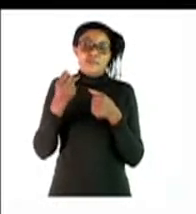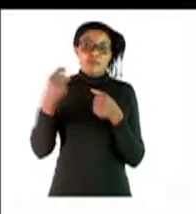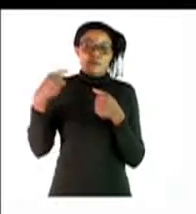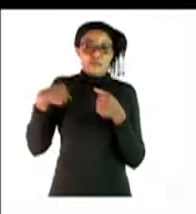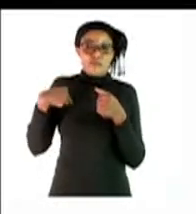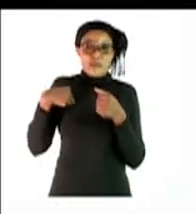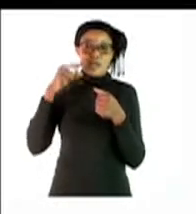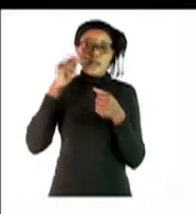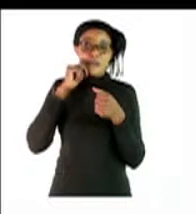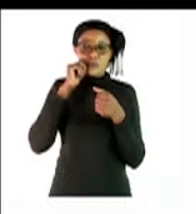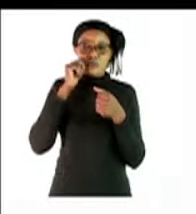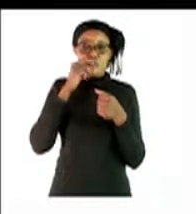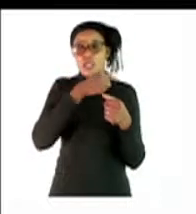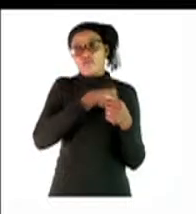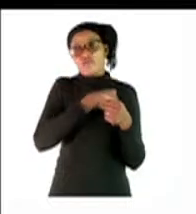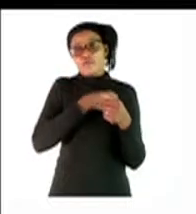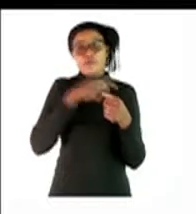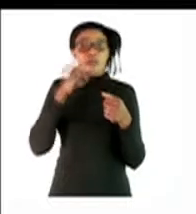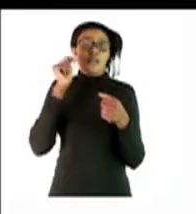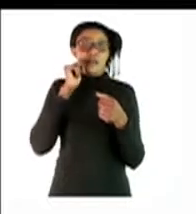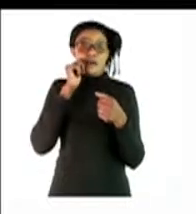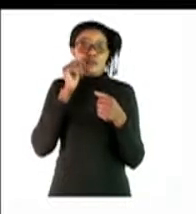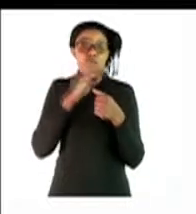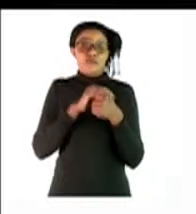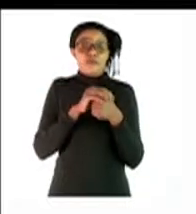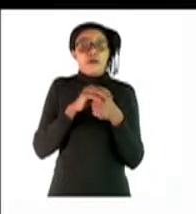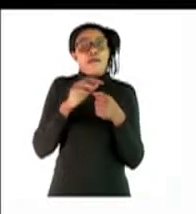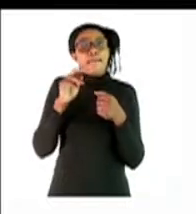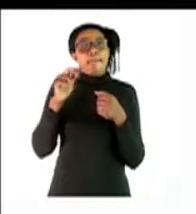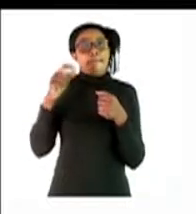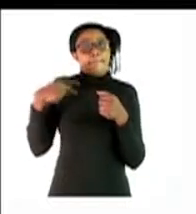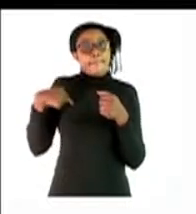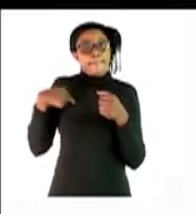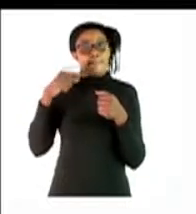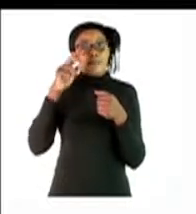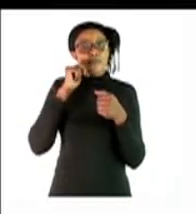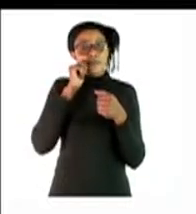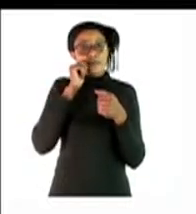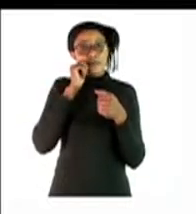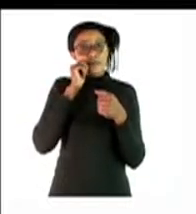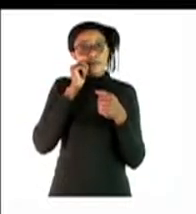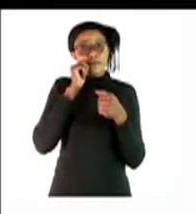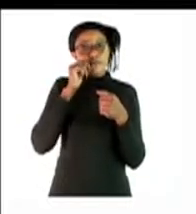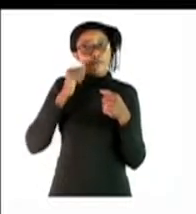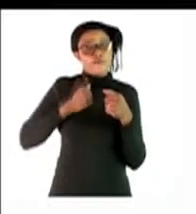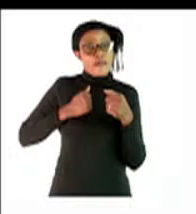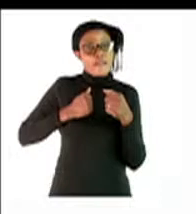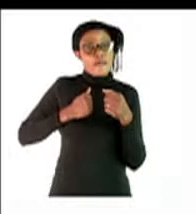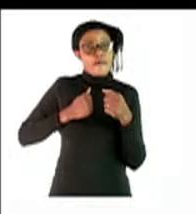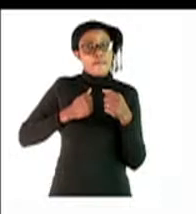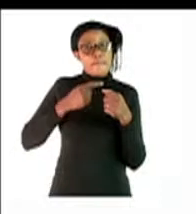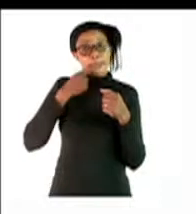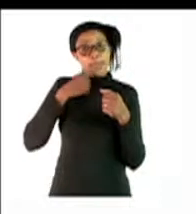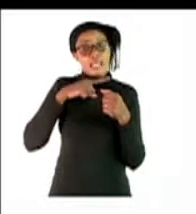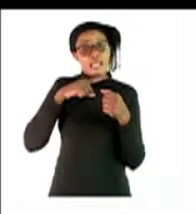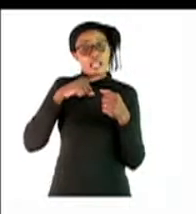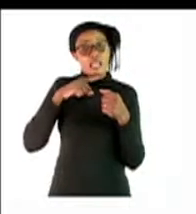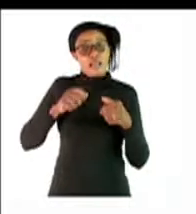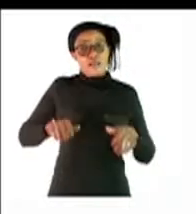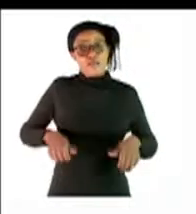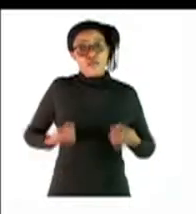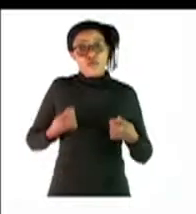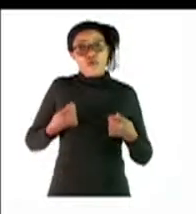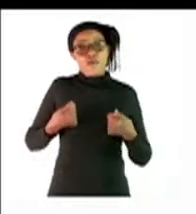and female nouns. The male nouns is father, man,